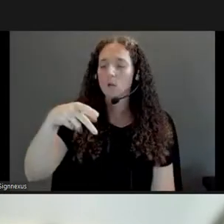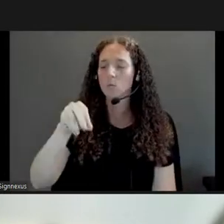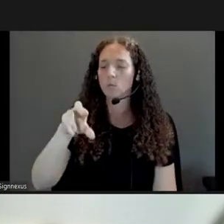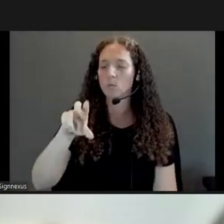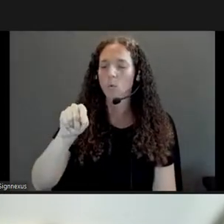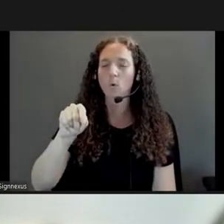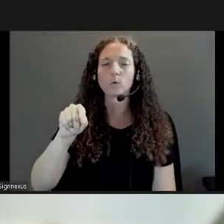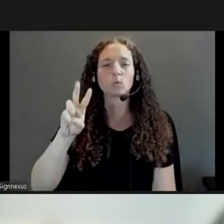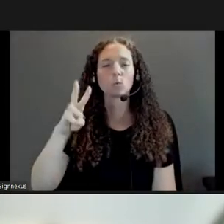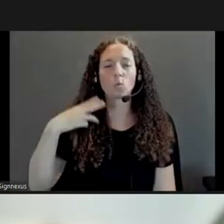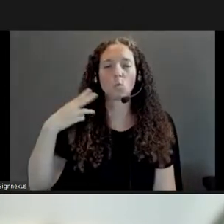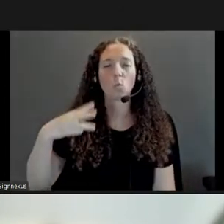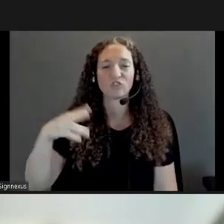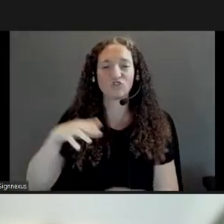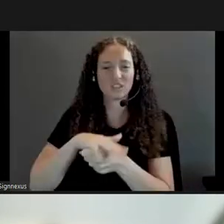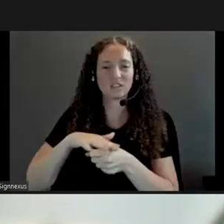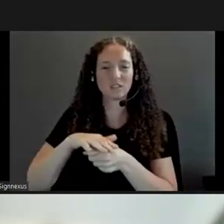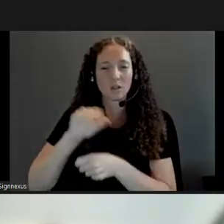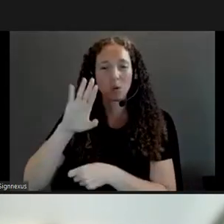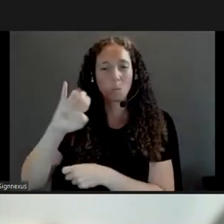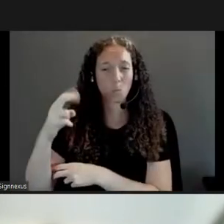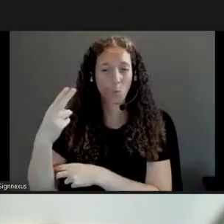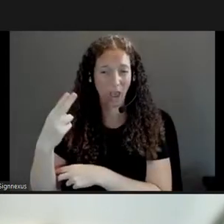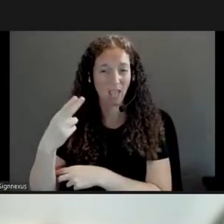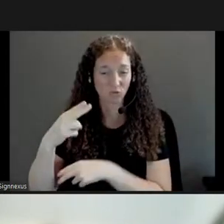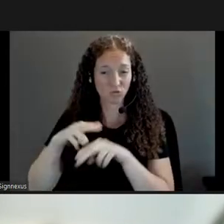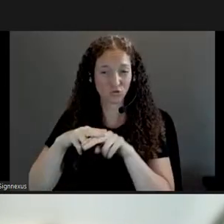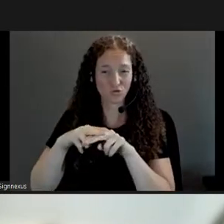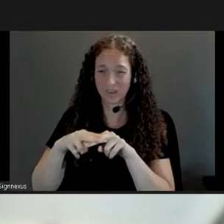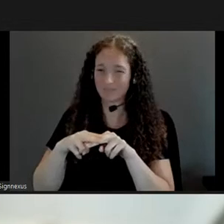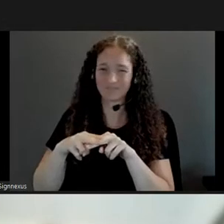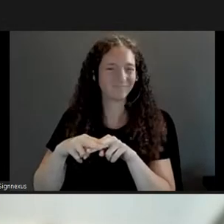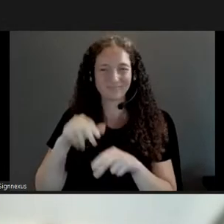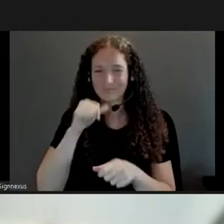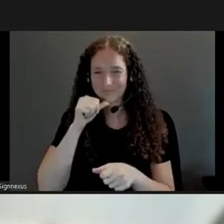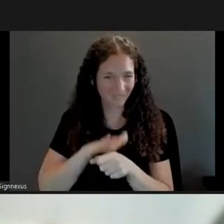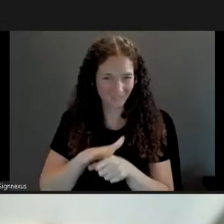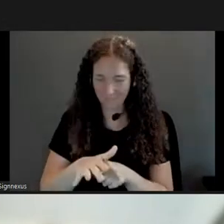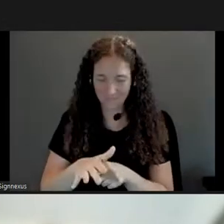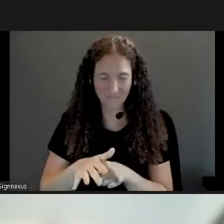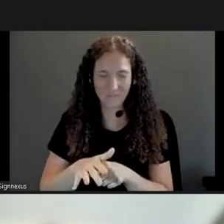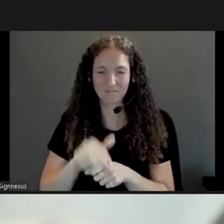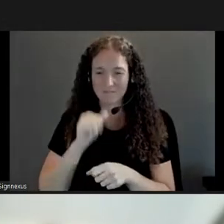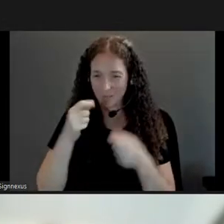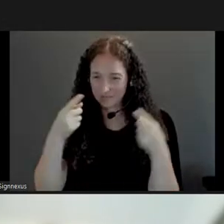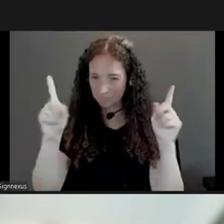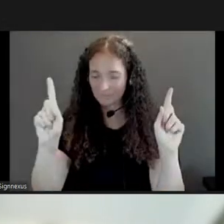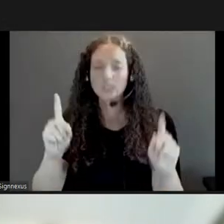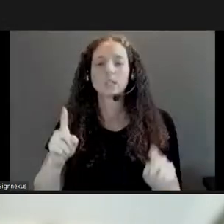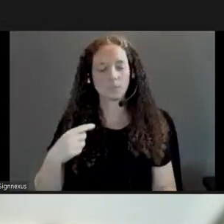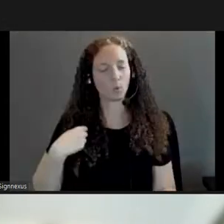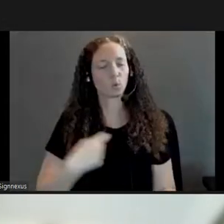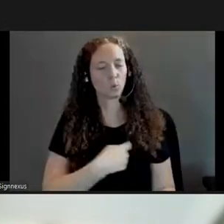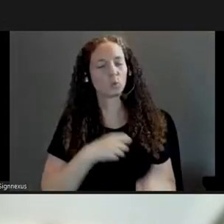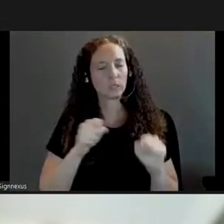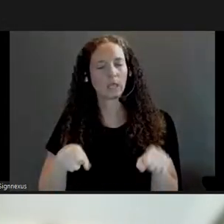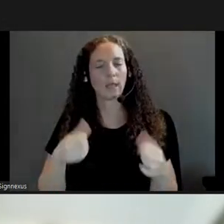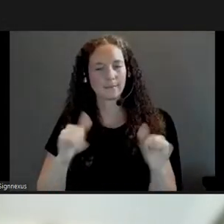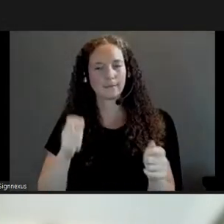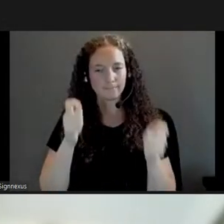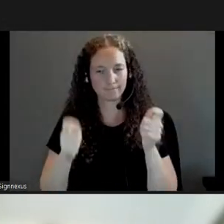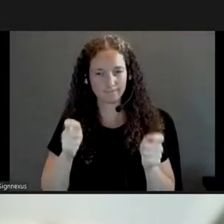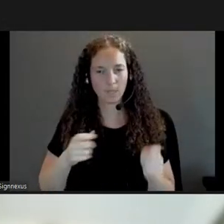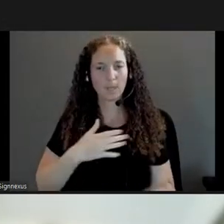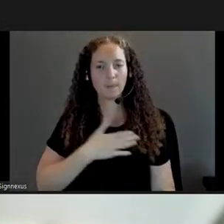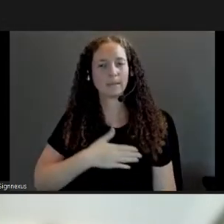have time to fix it. So please continue to listen to your riders tonight and hear their concerns. Thank you so much